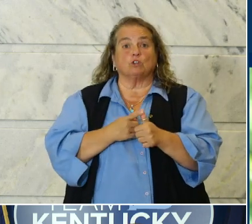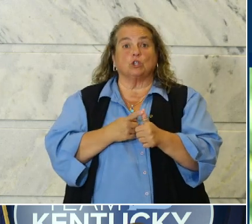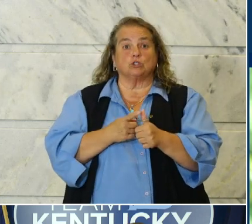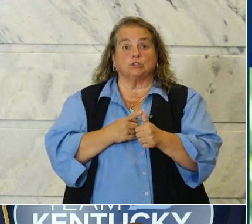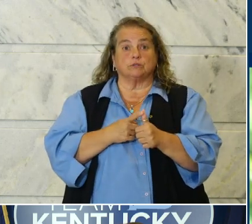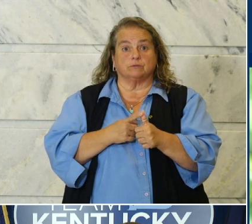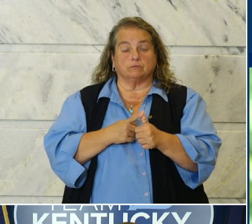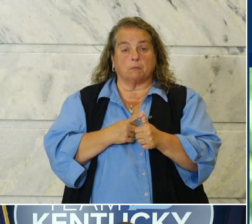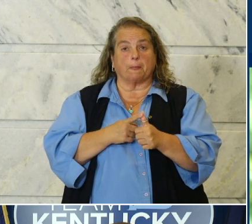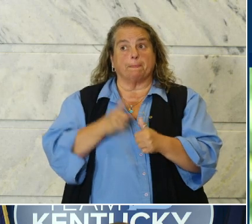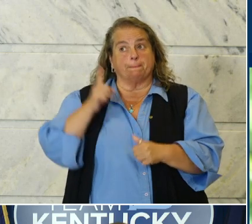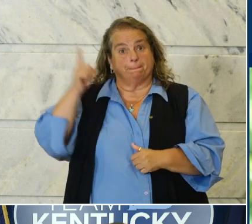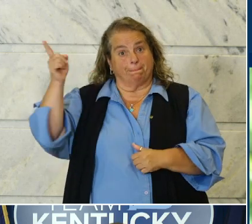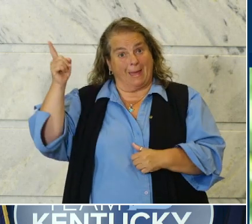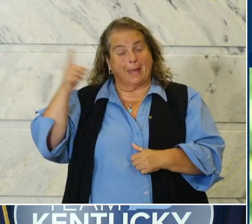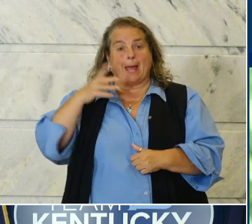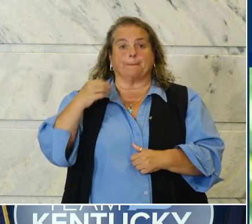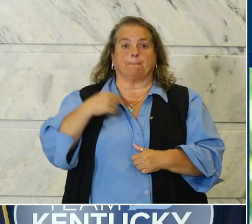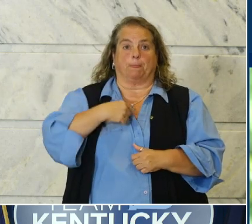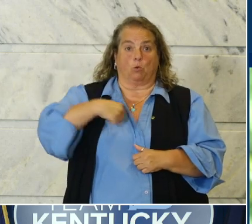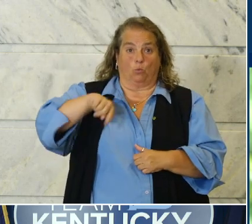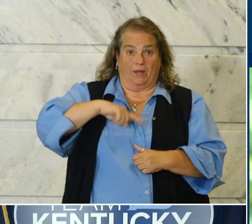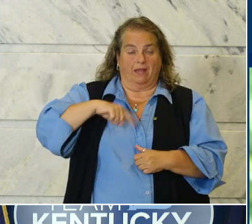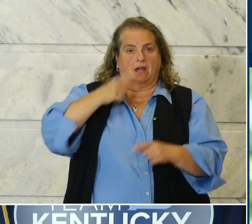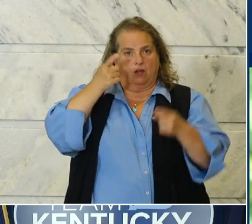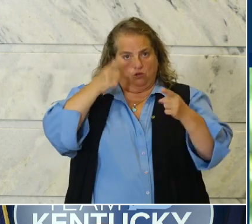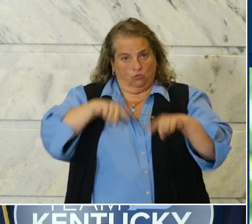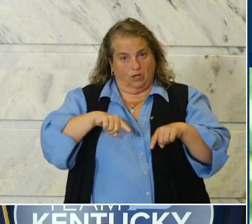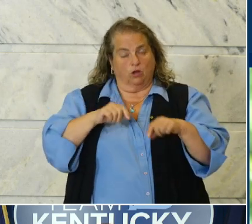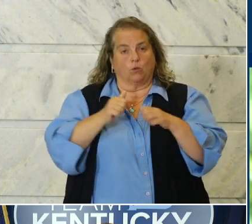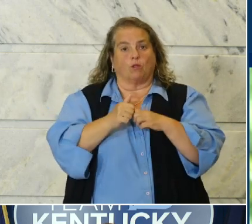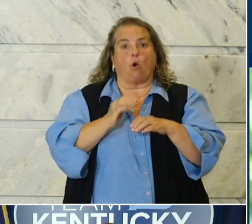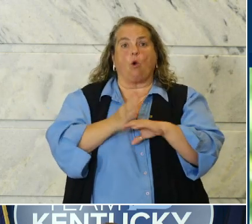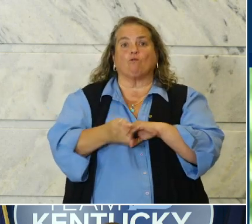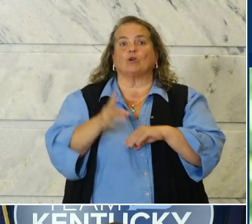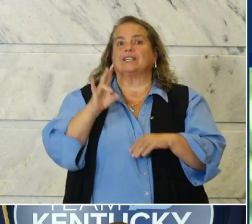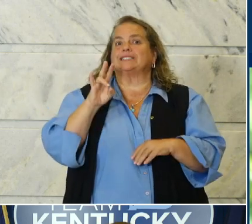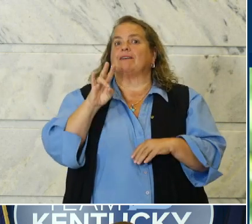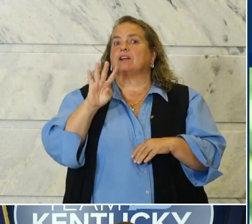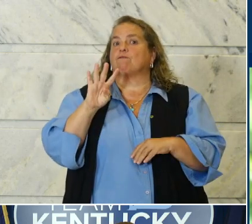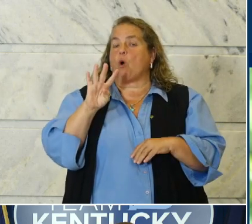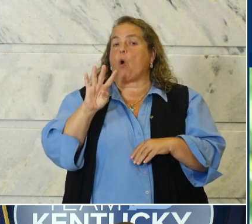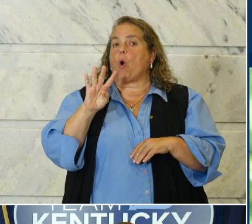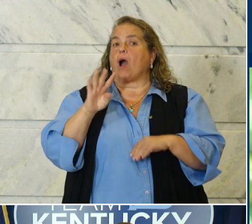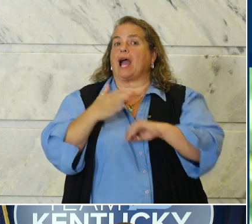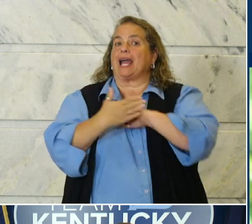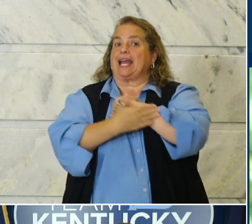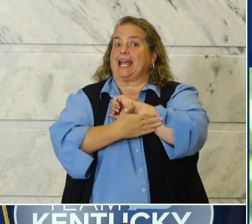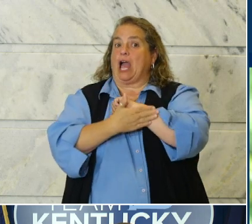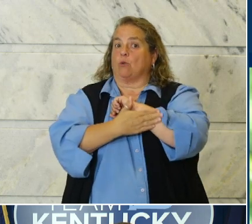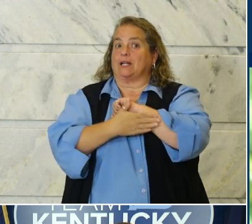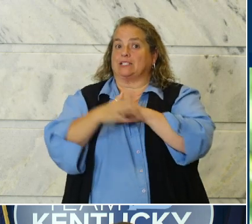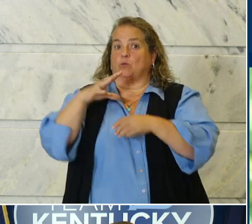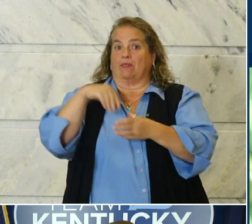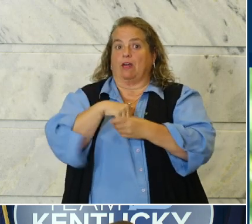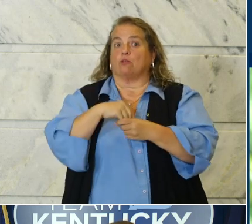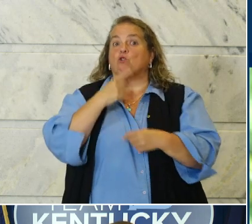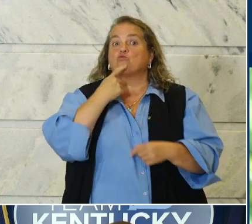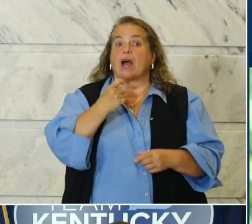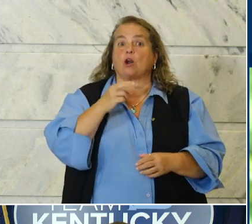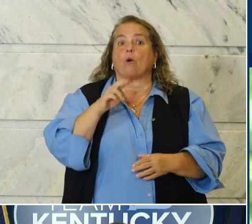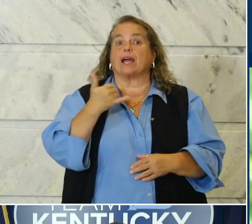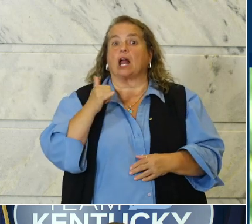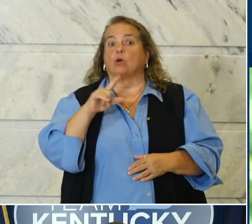they and we agree that with over 74 counties in their red or yellow